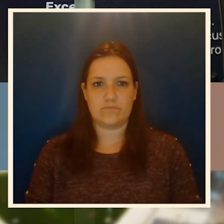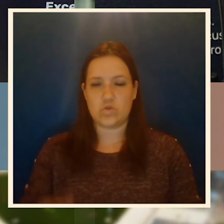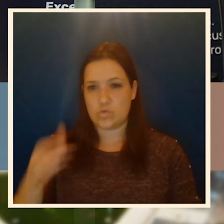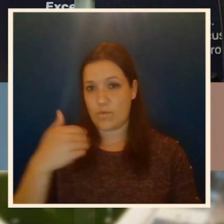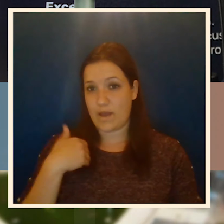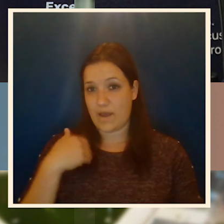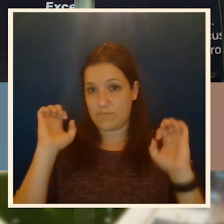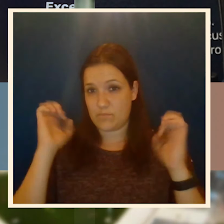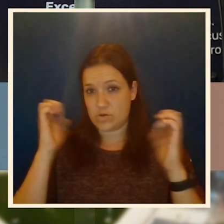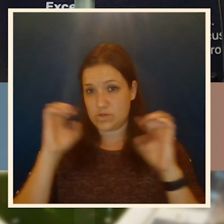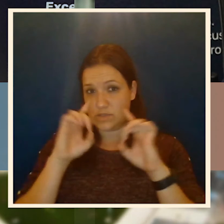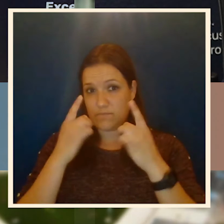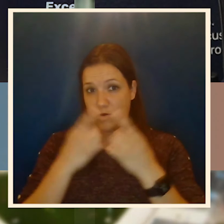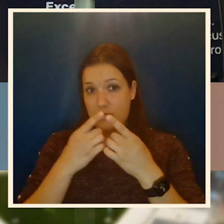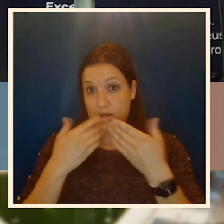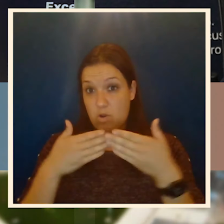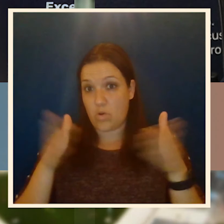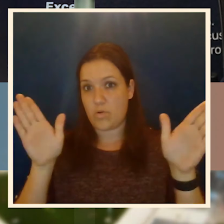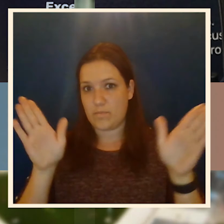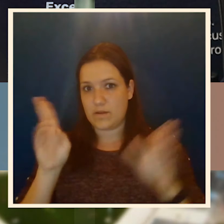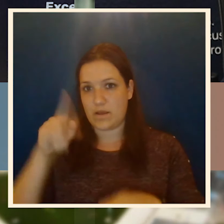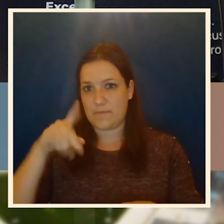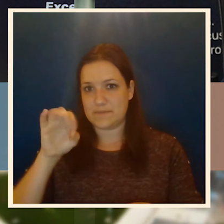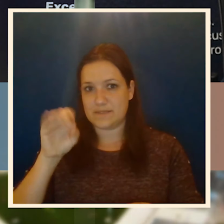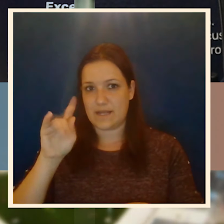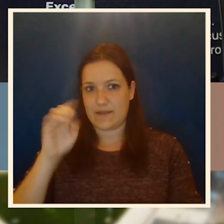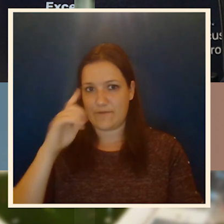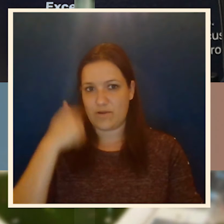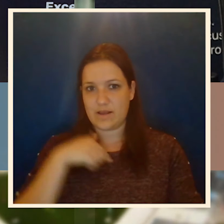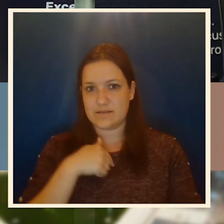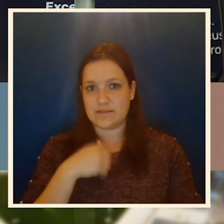opening update for us? I do. Yay.